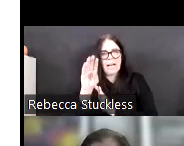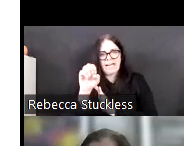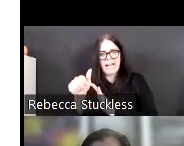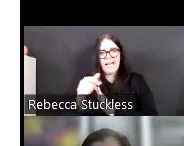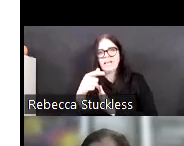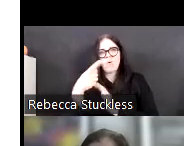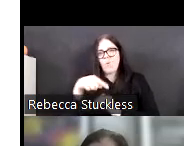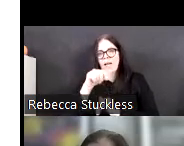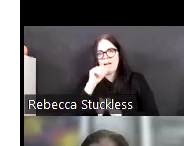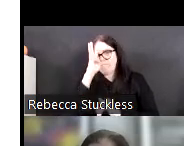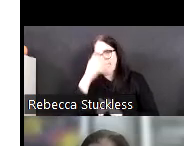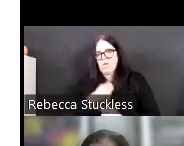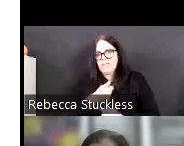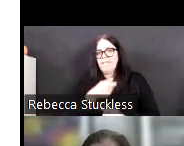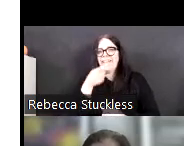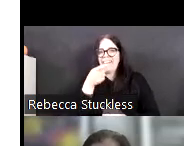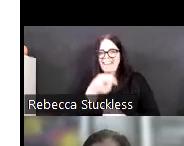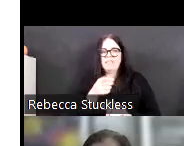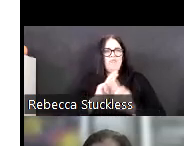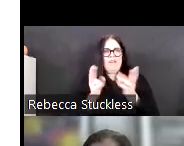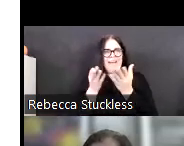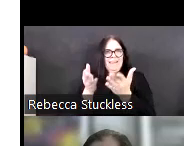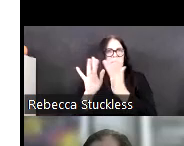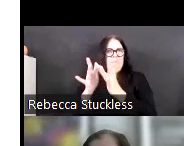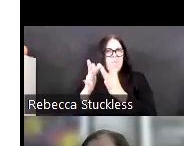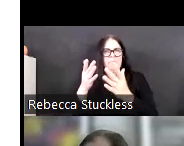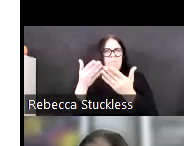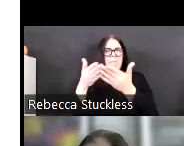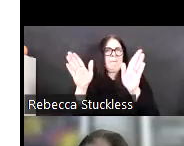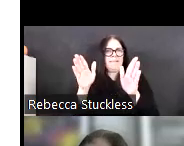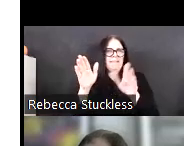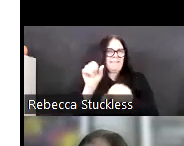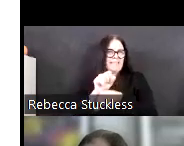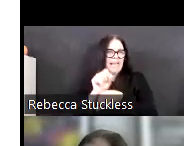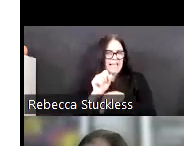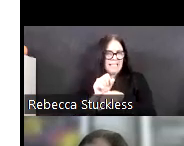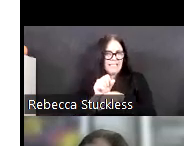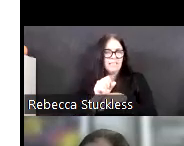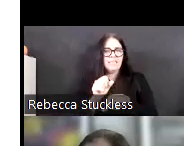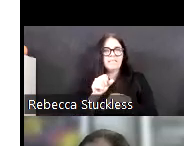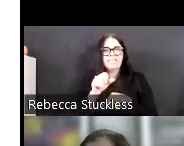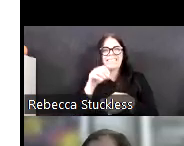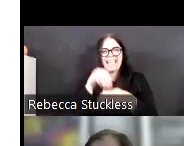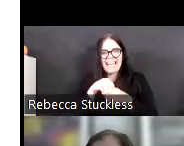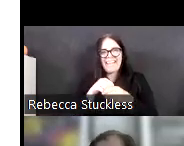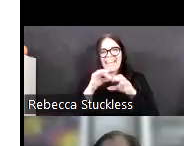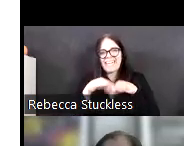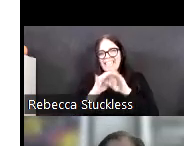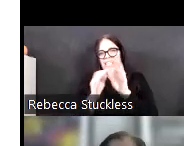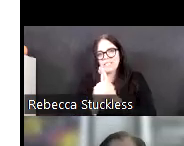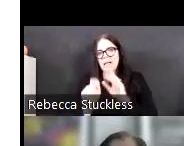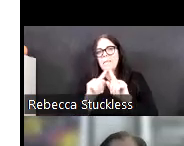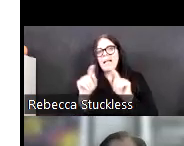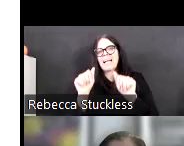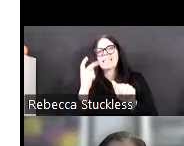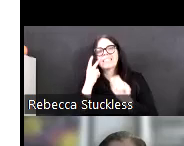for ourselves. These are publicly available tasks. Again, they're in the essential skills list, but you can see